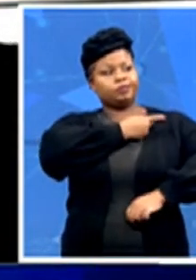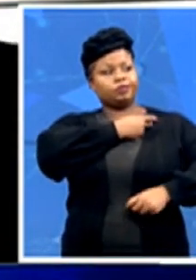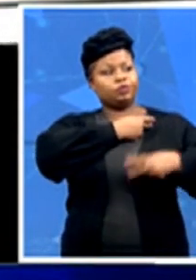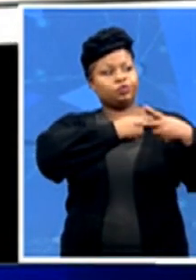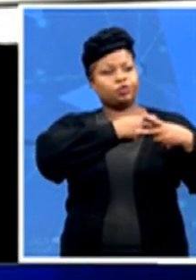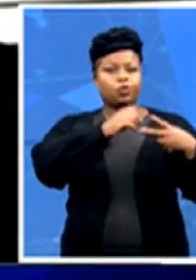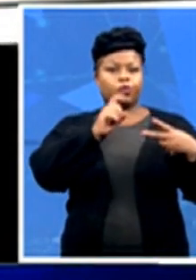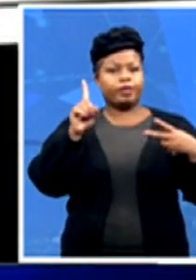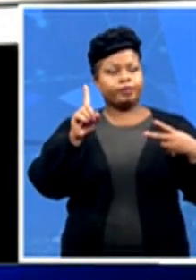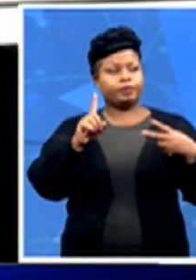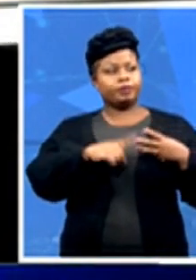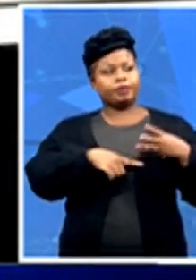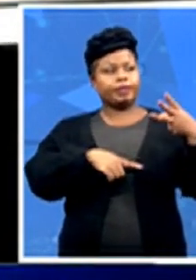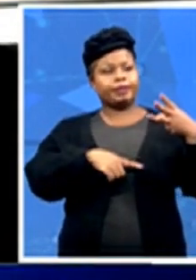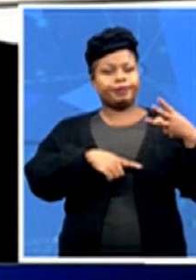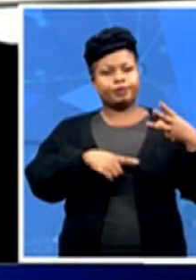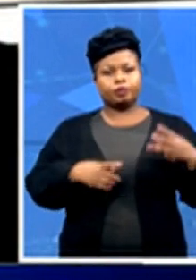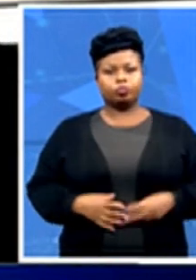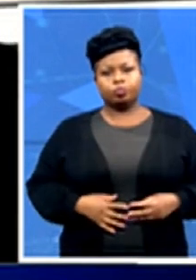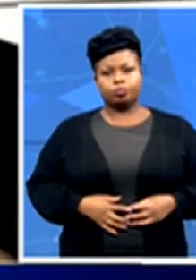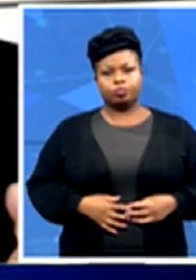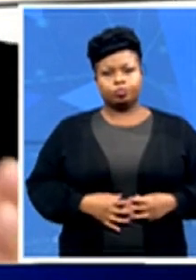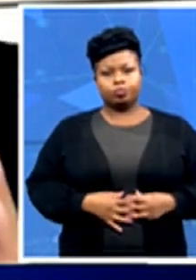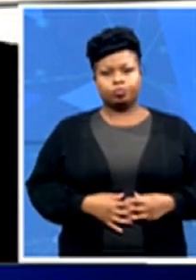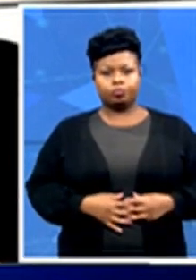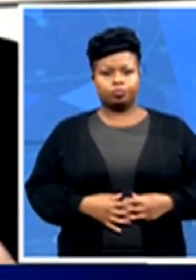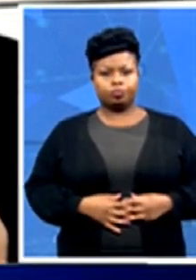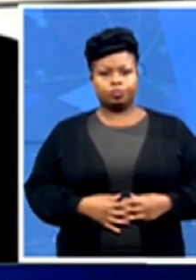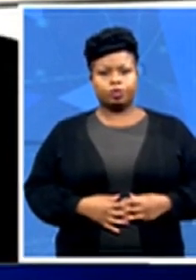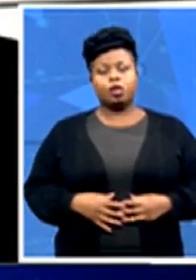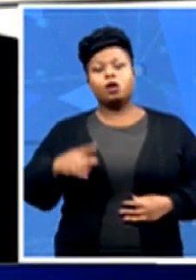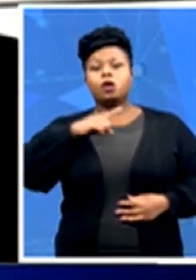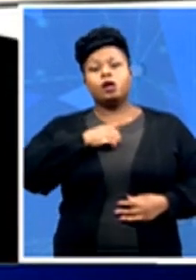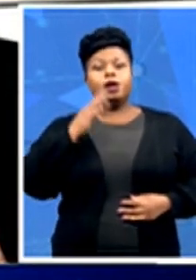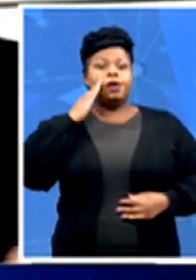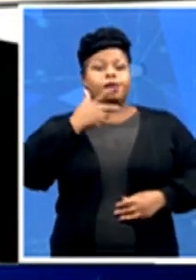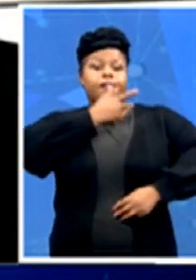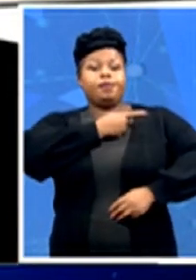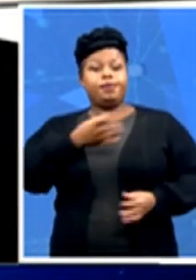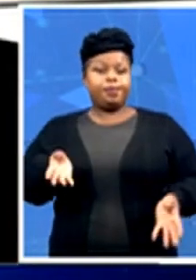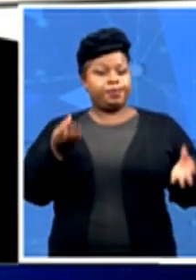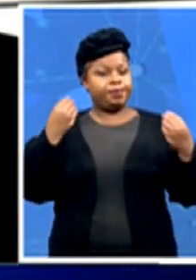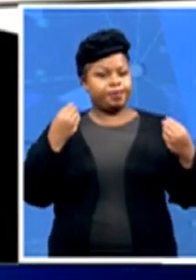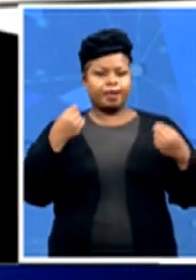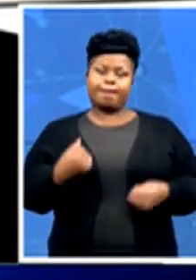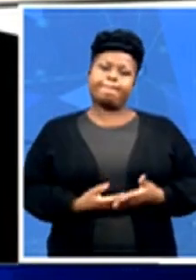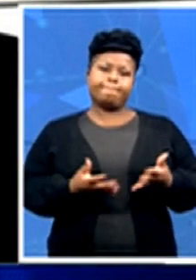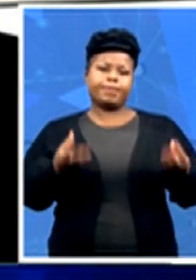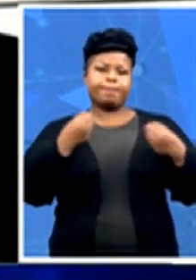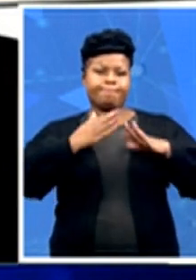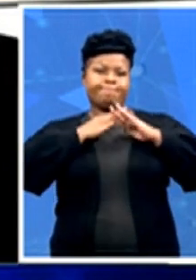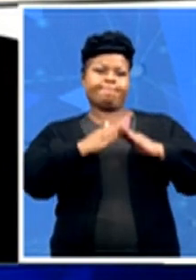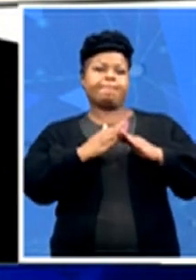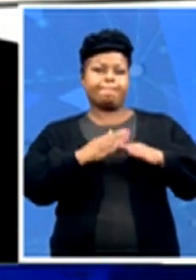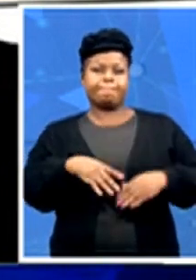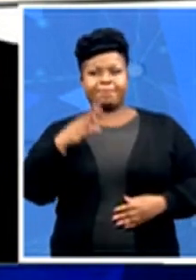even. But once you've had your doses, you've developed that immunity and that memory, which is what kicks